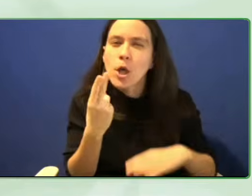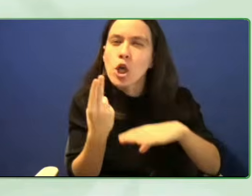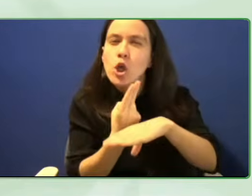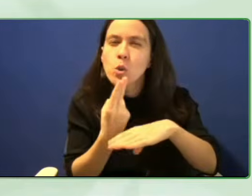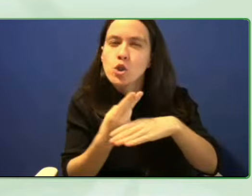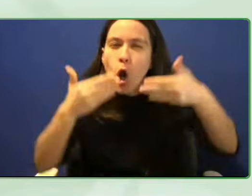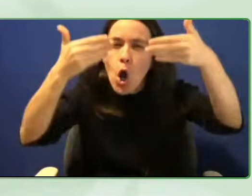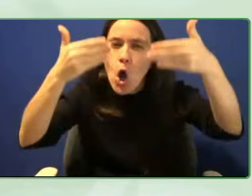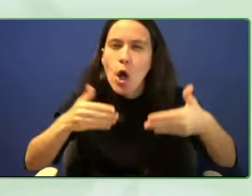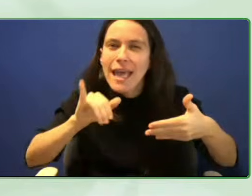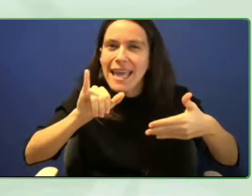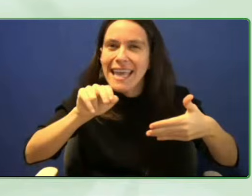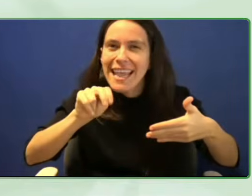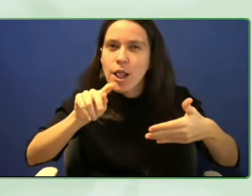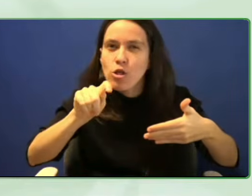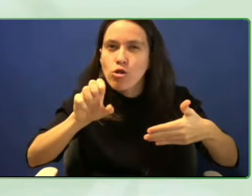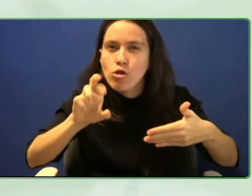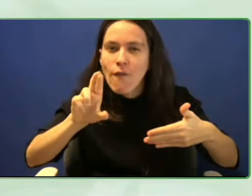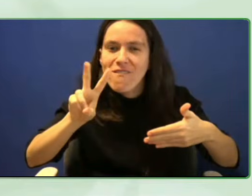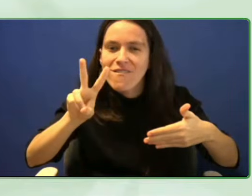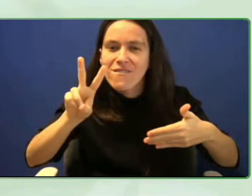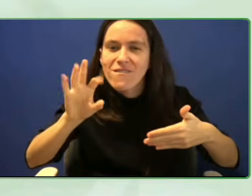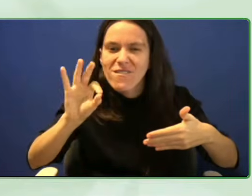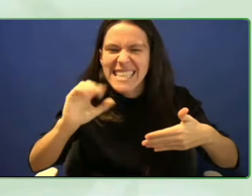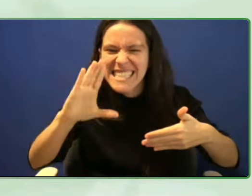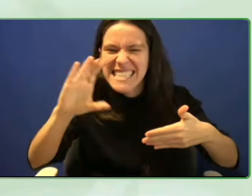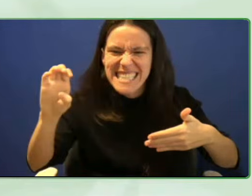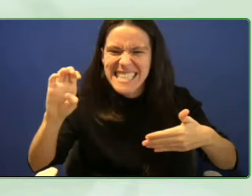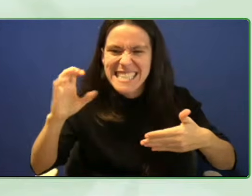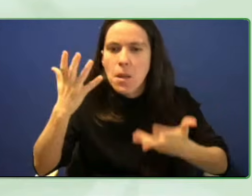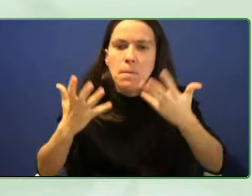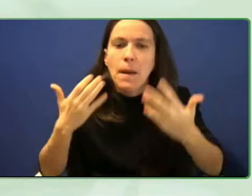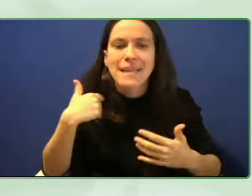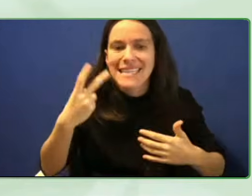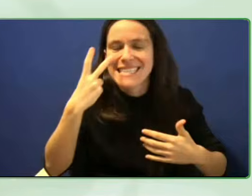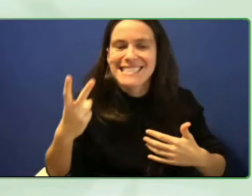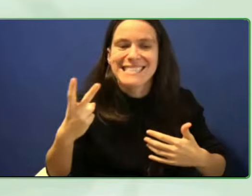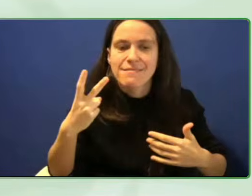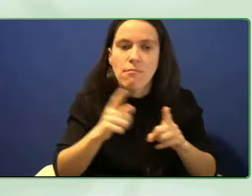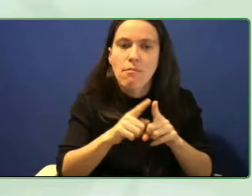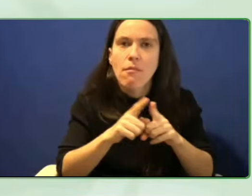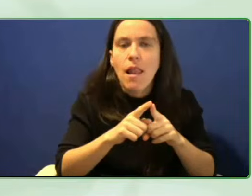at sensitivity settings, those would typically be on like a slider scale.